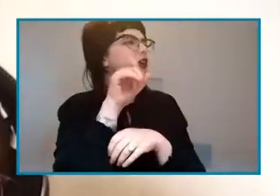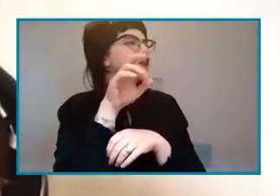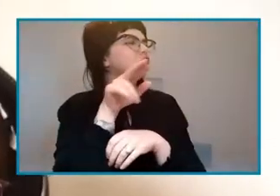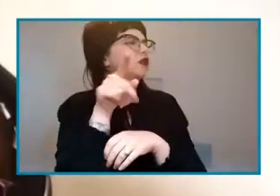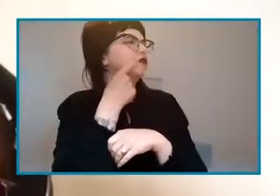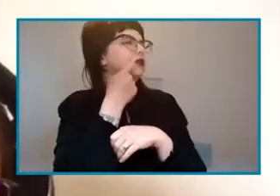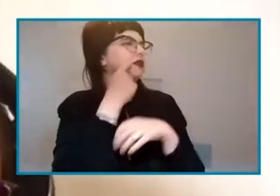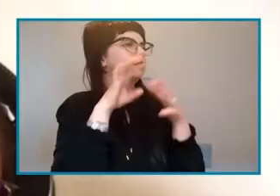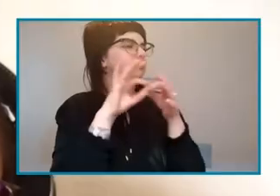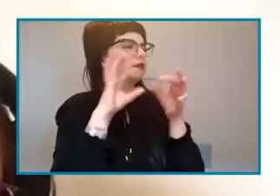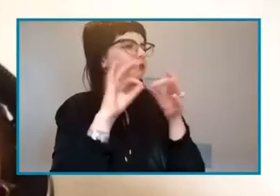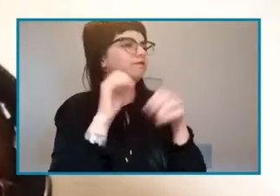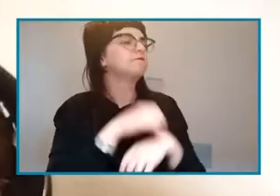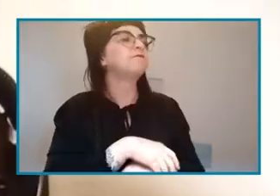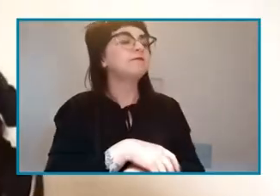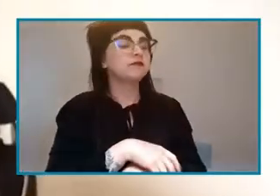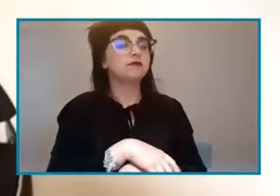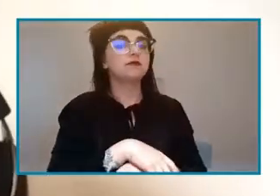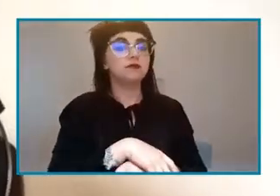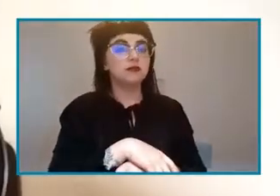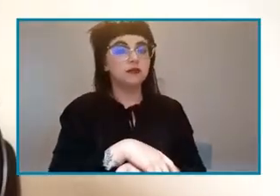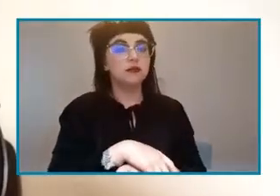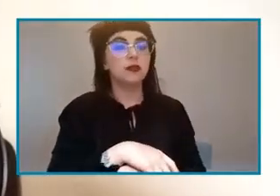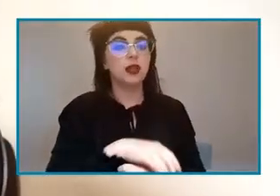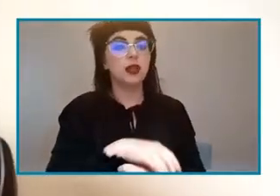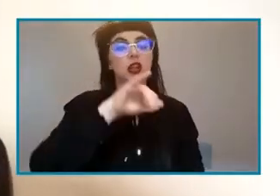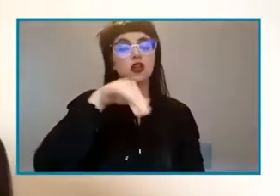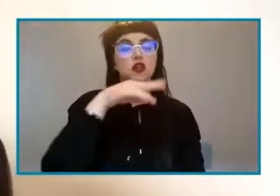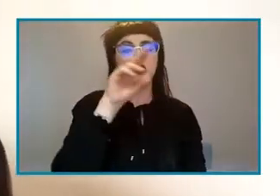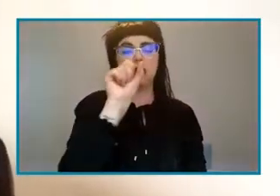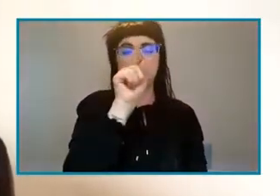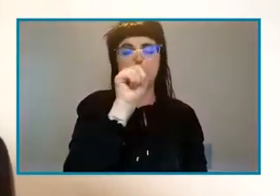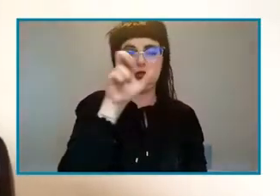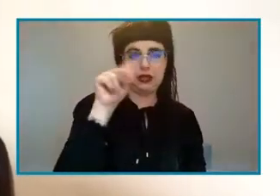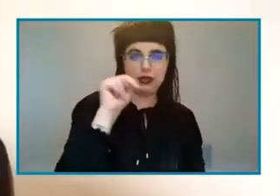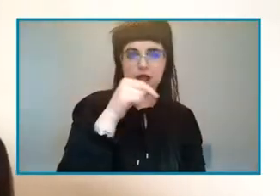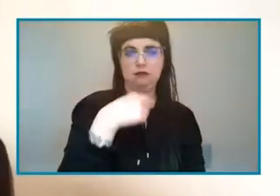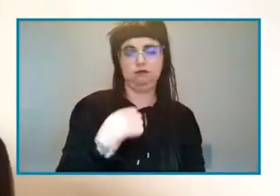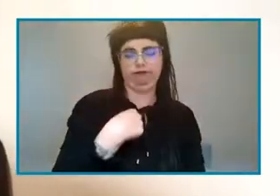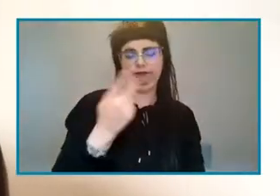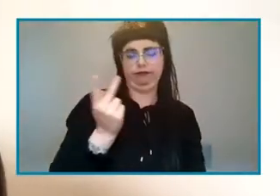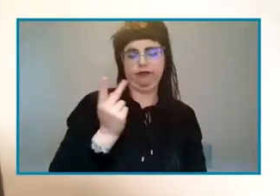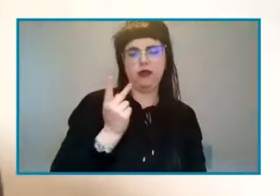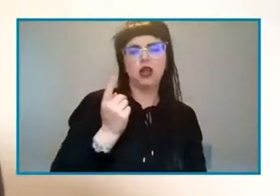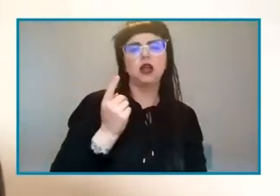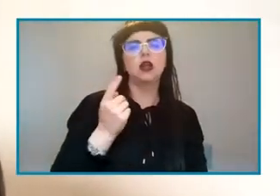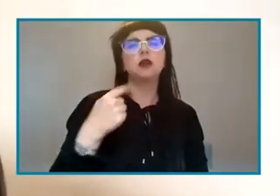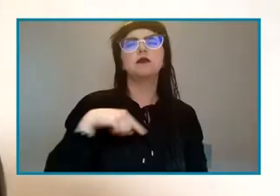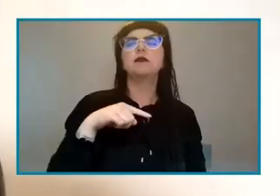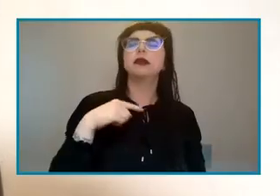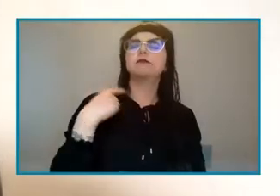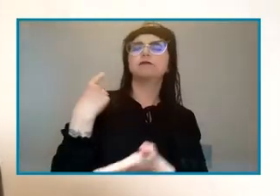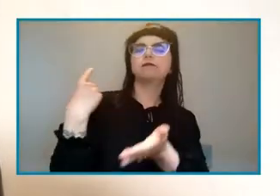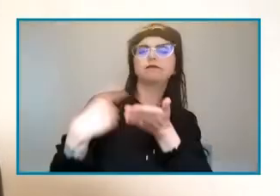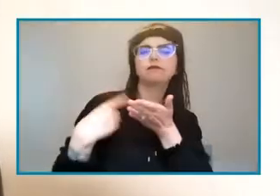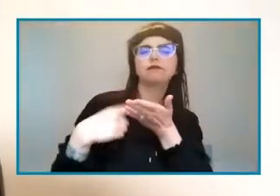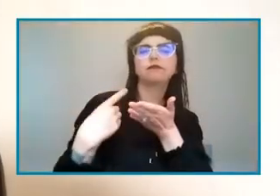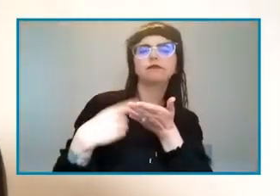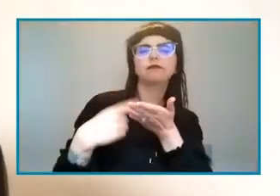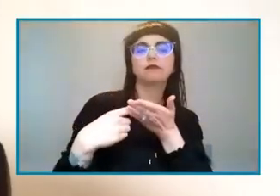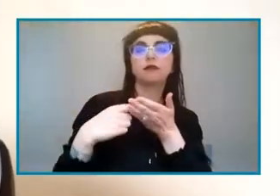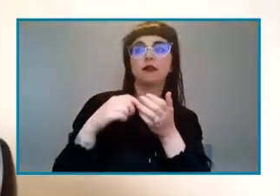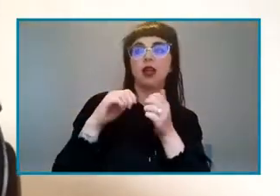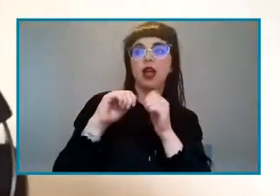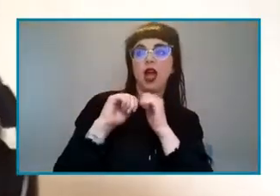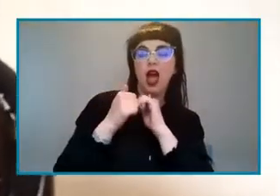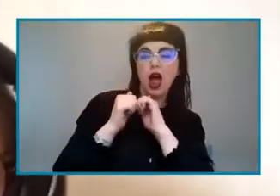We've been, Justin and I especially have been talking about how our veteran and current